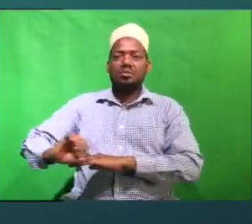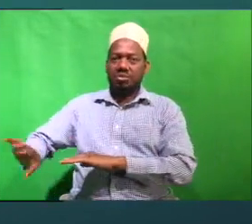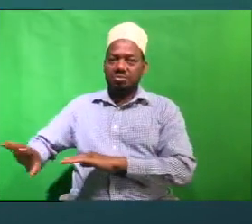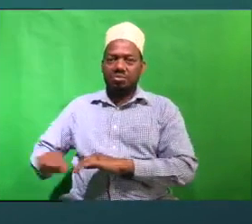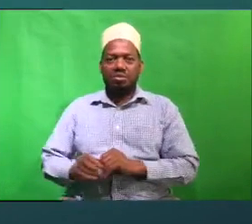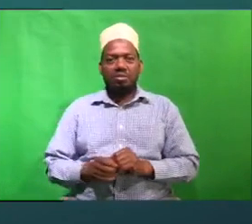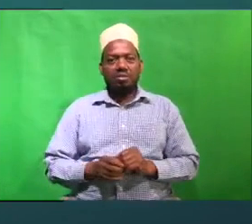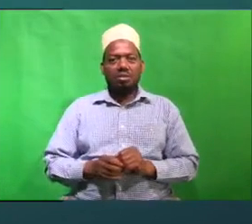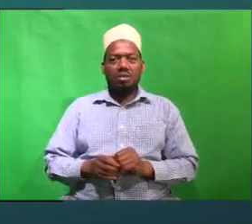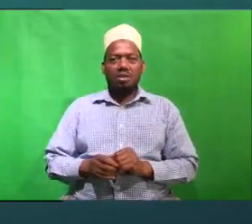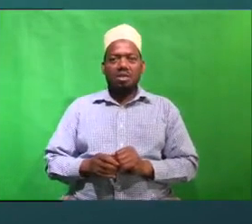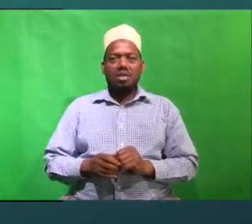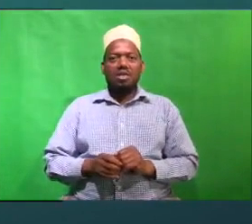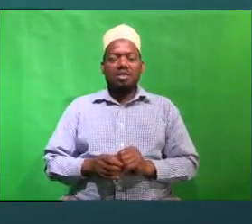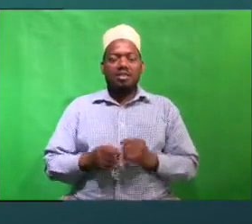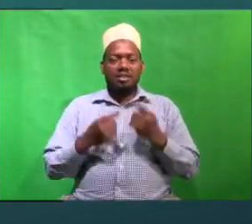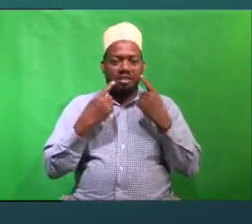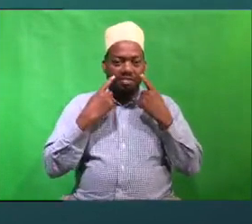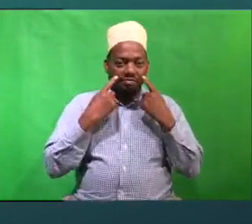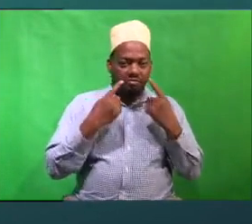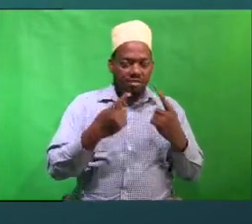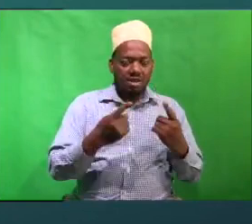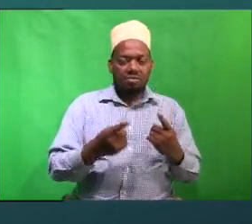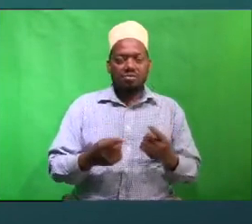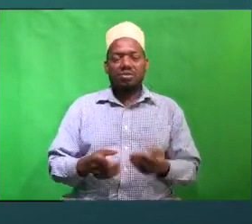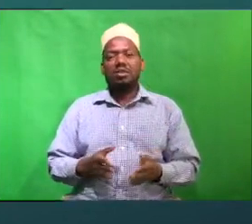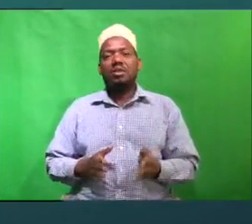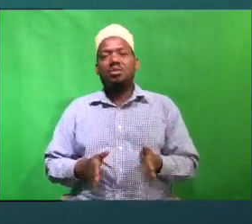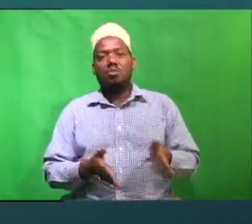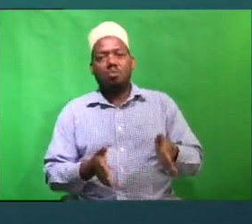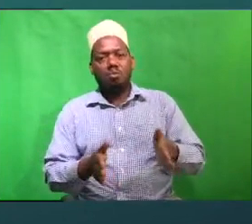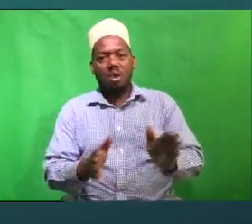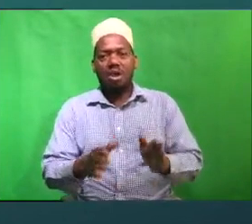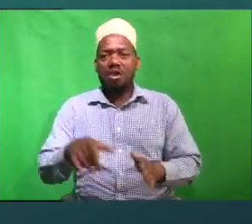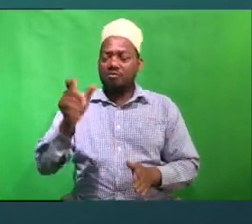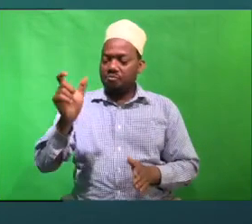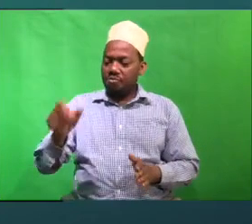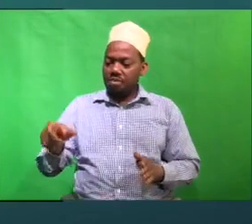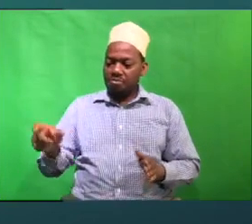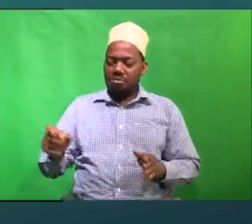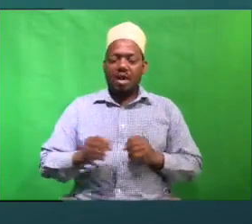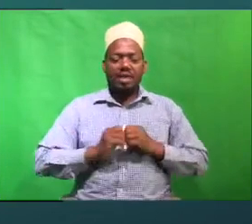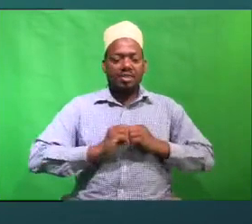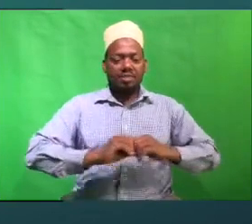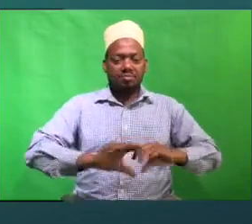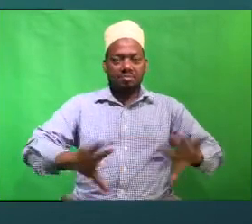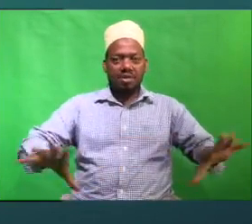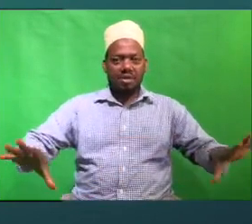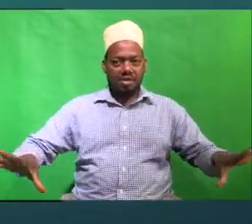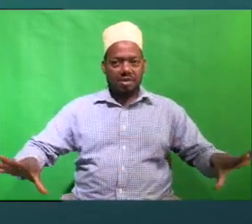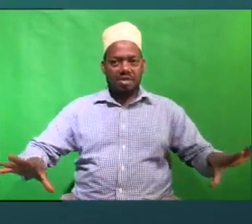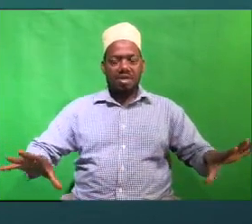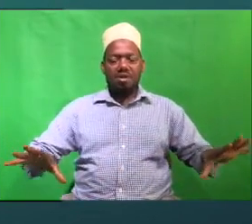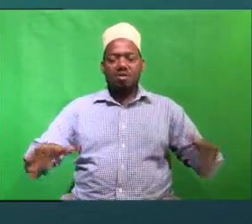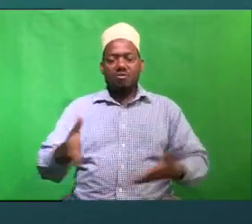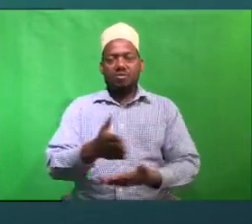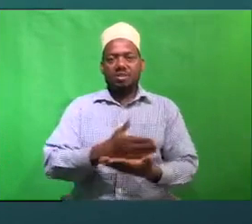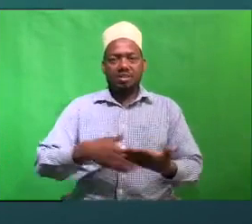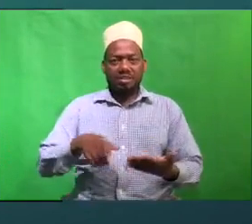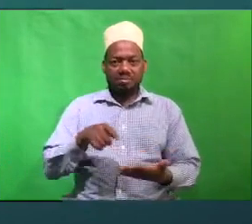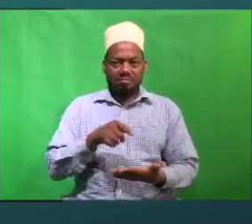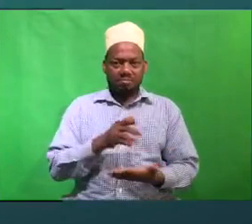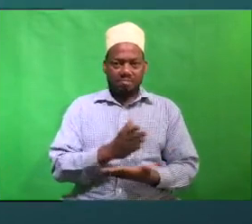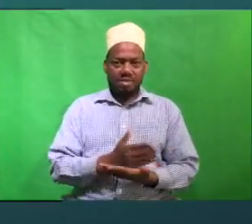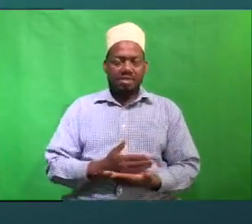distribution refer to the way the people are spread over